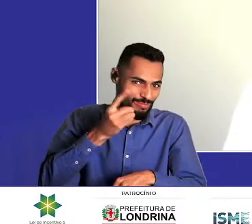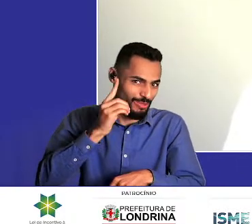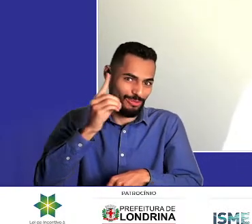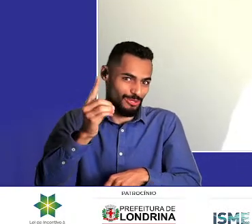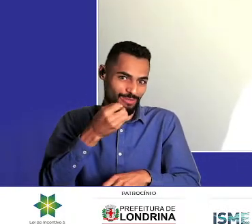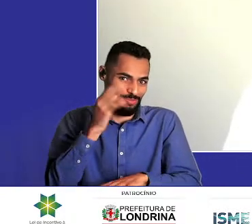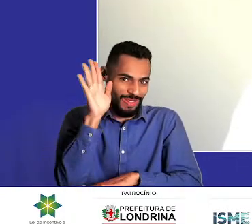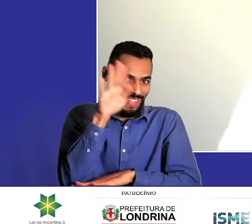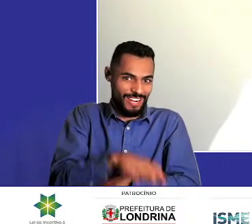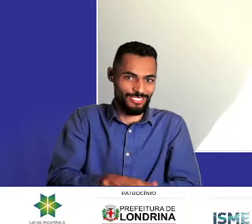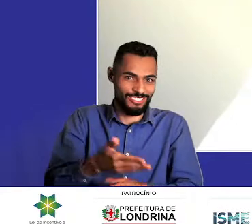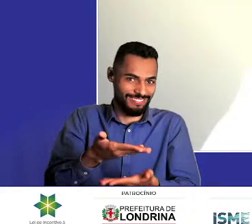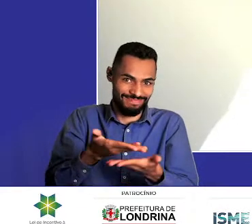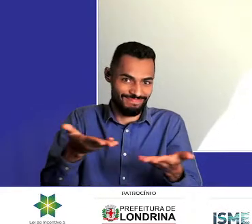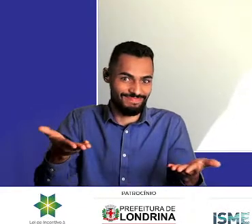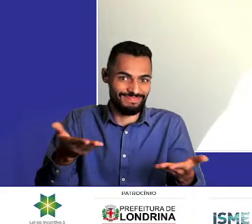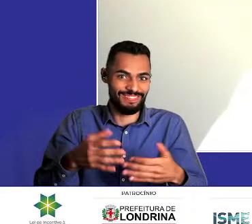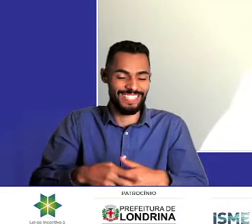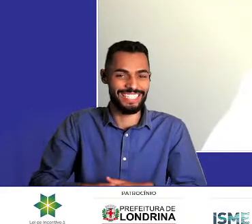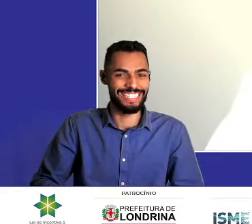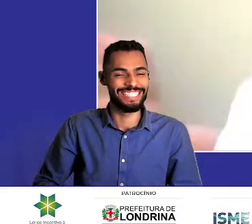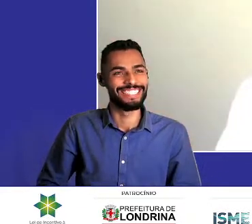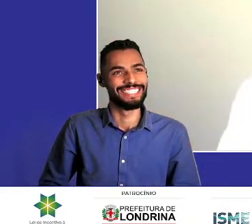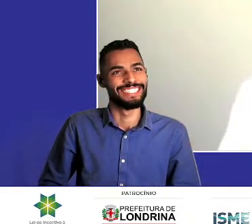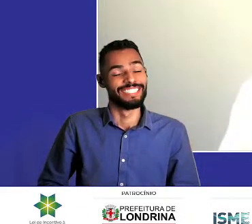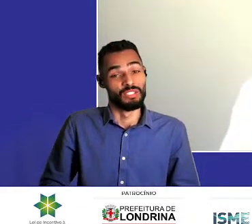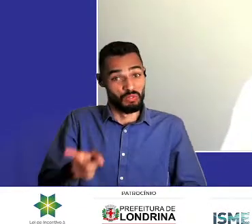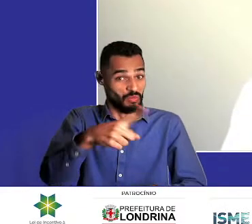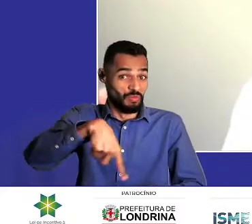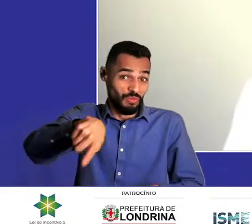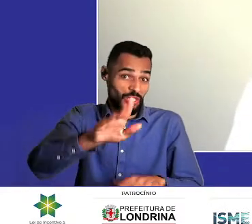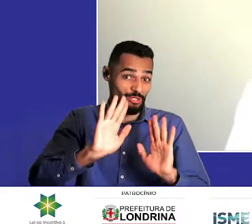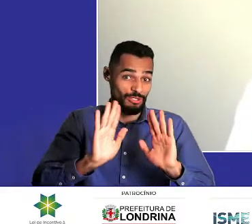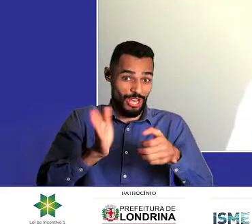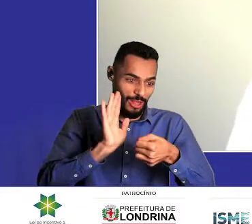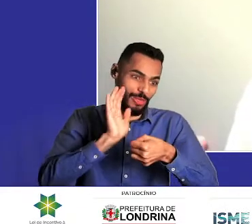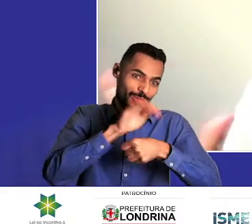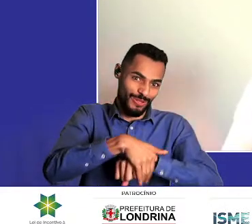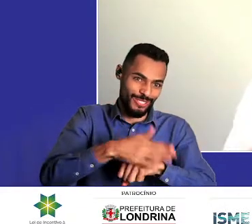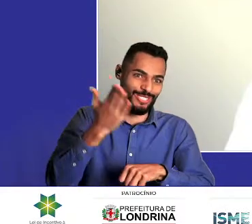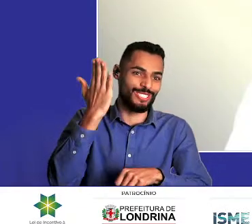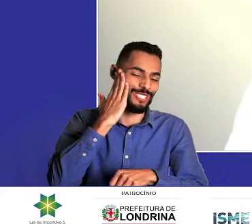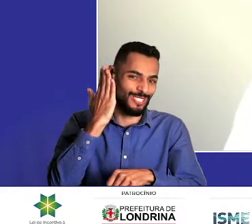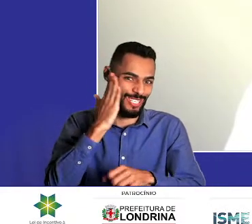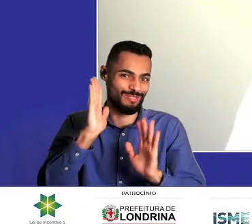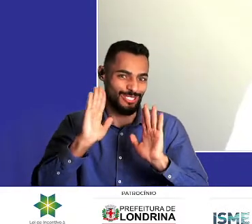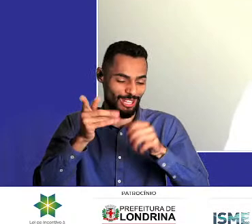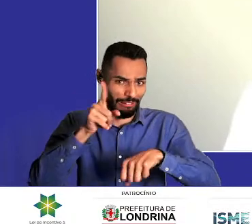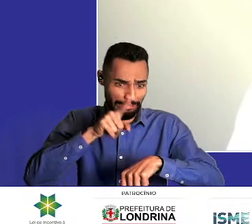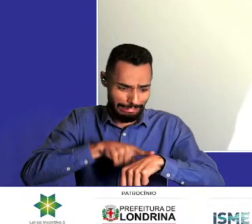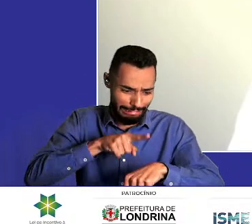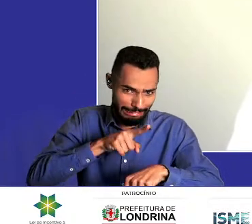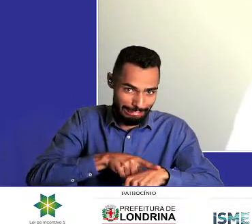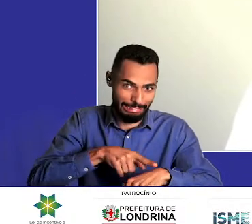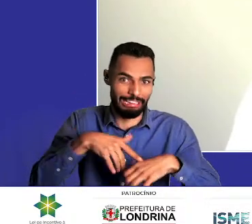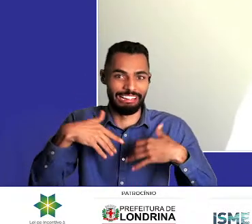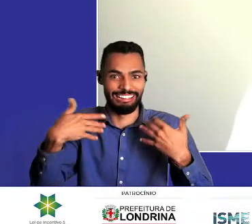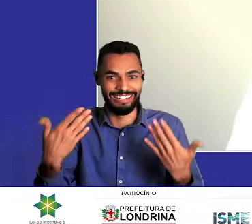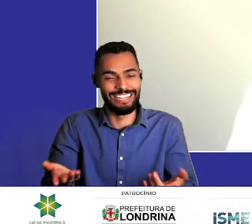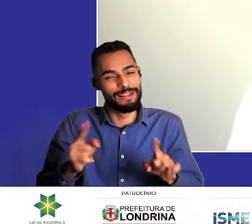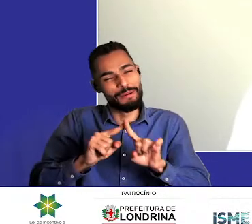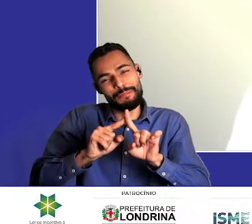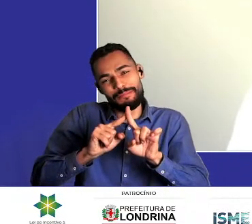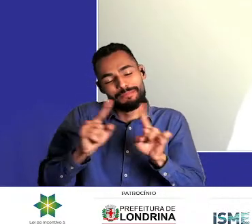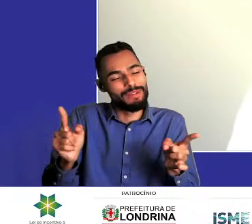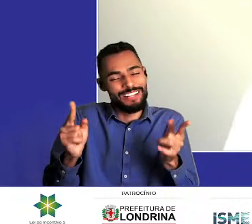of you, it's night, I know, but whatever the time, isn't it lovely that we can all come here together and